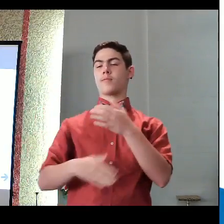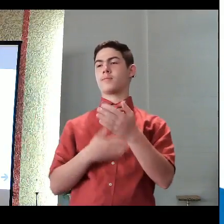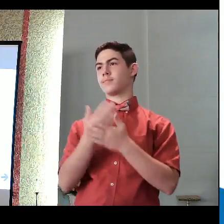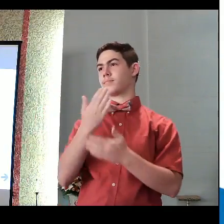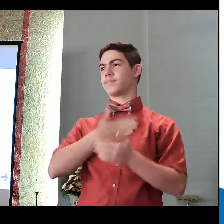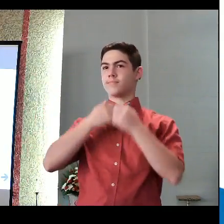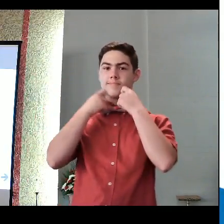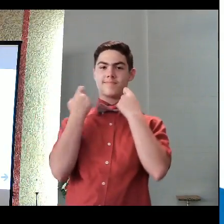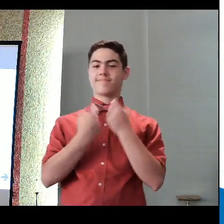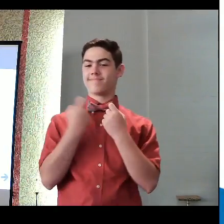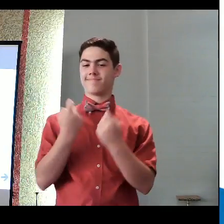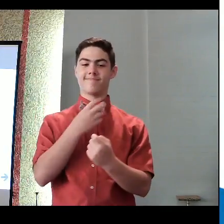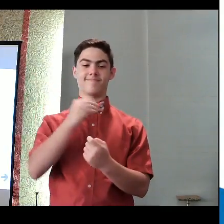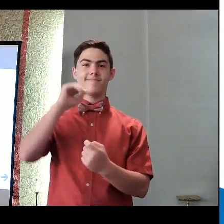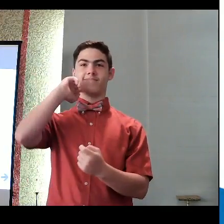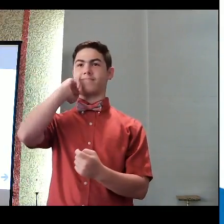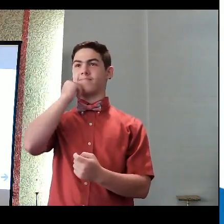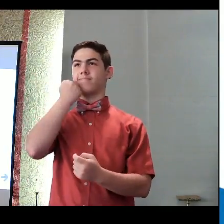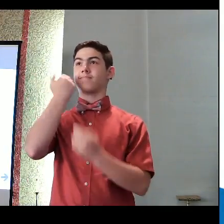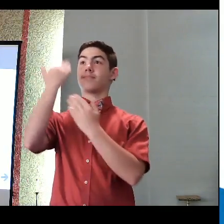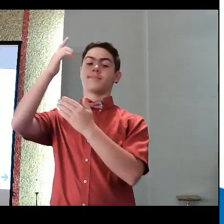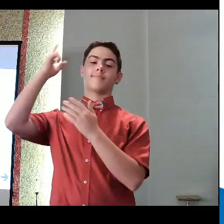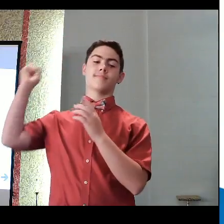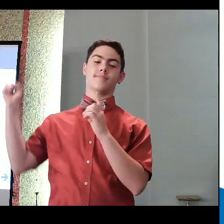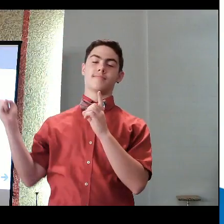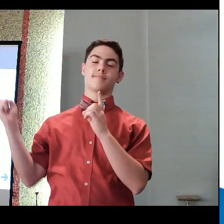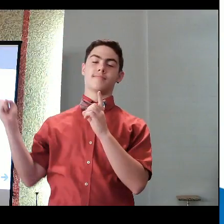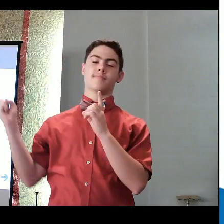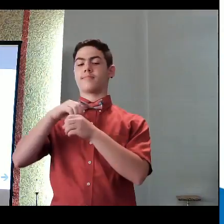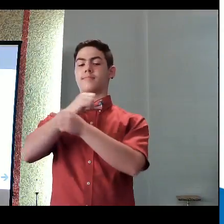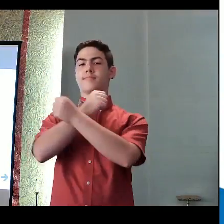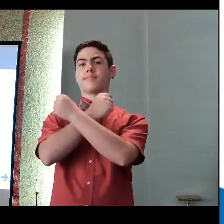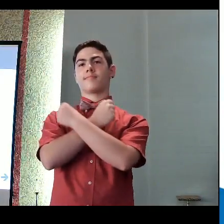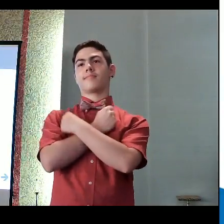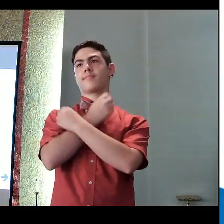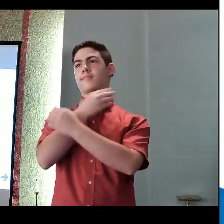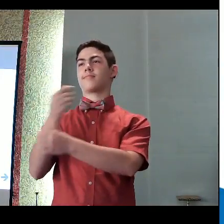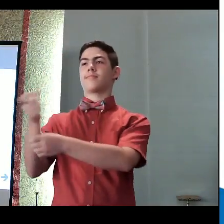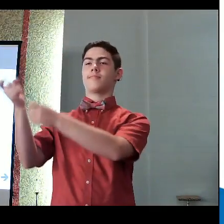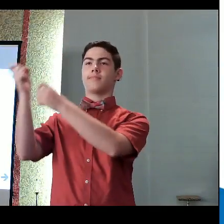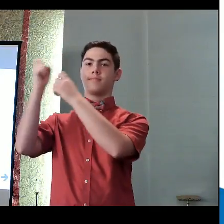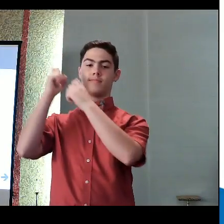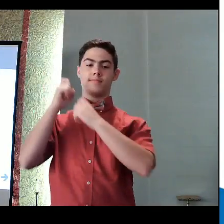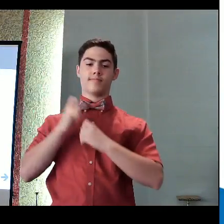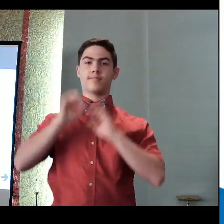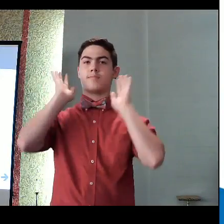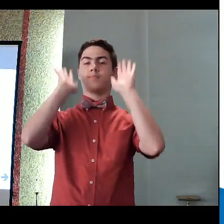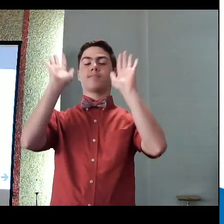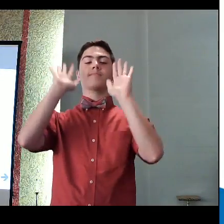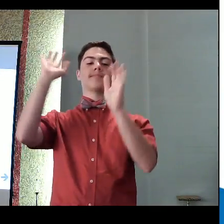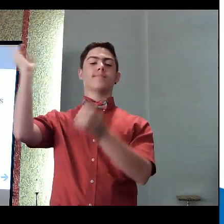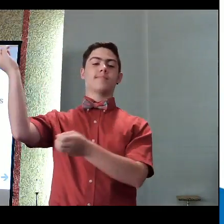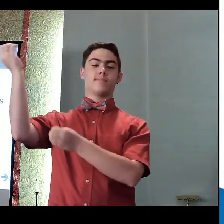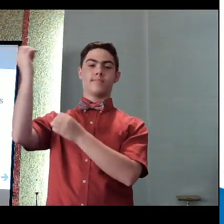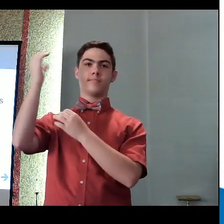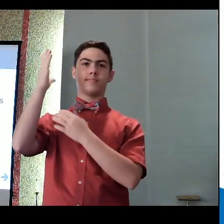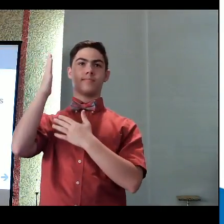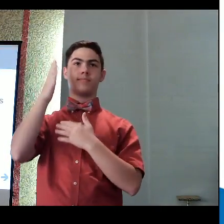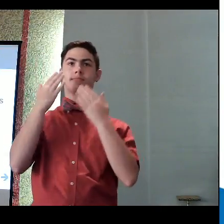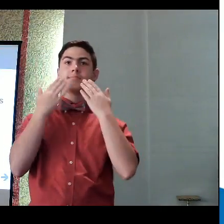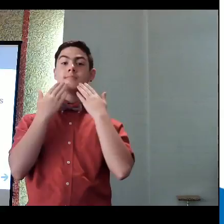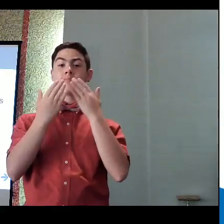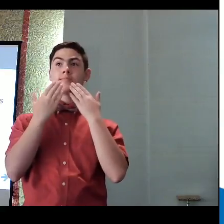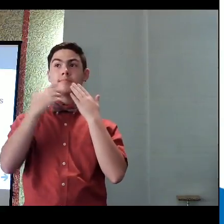and shame, in love you came and gave amazing